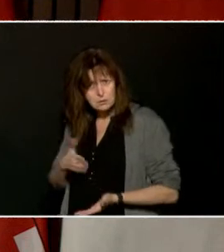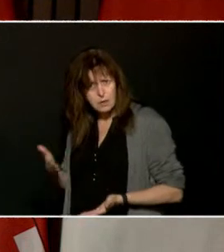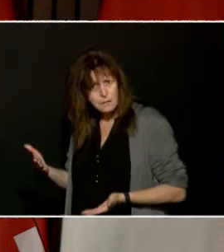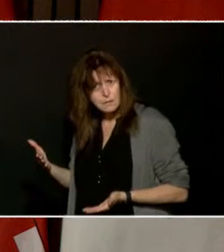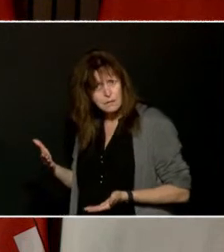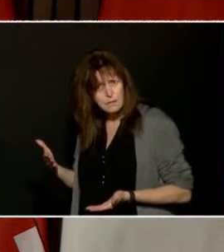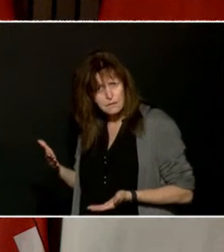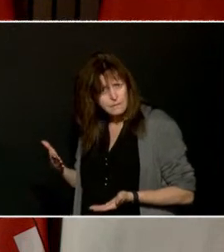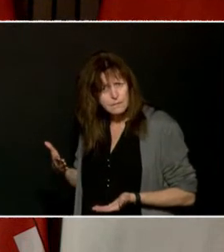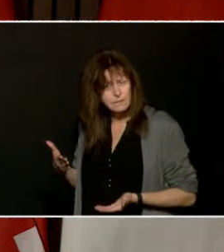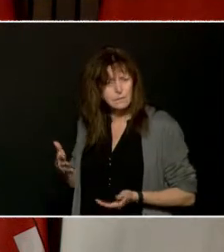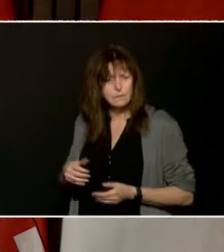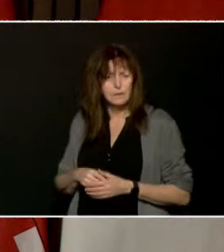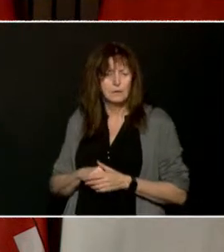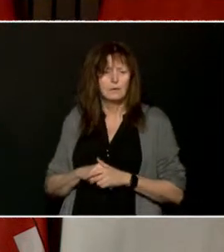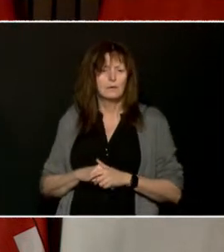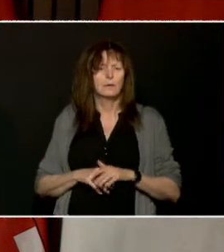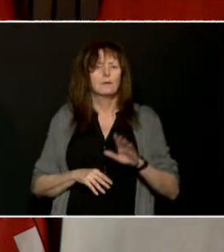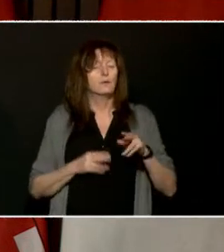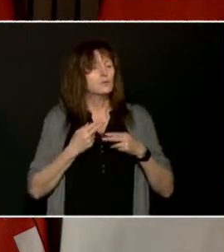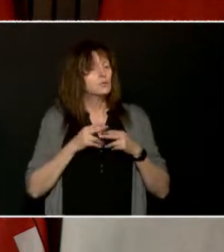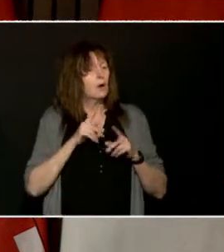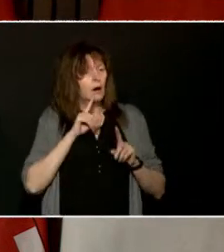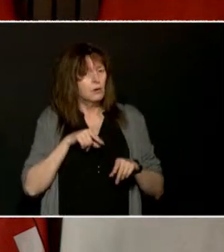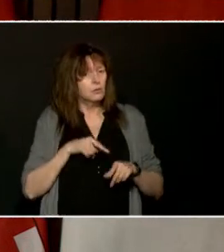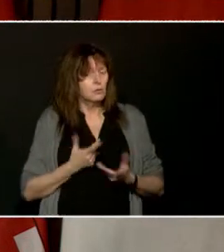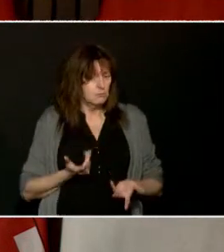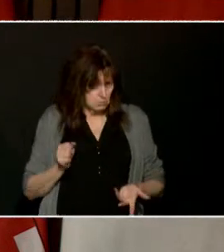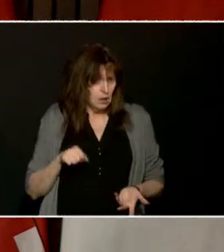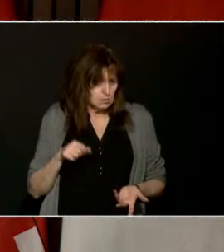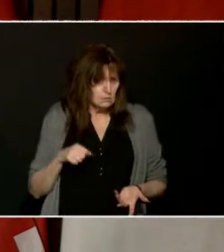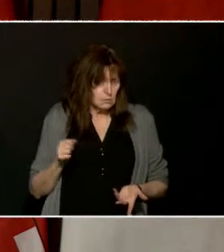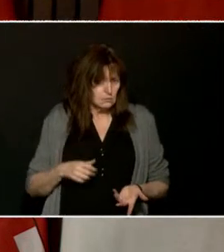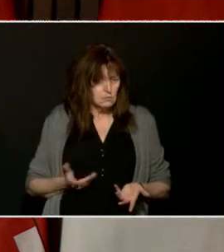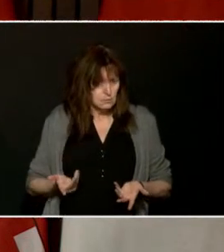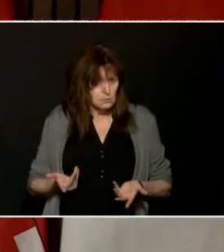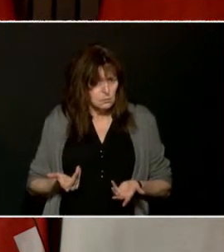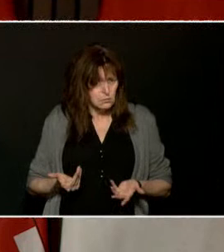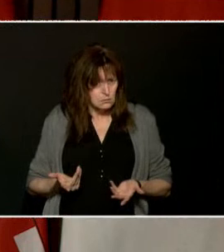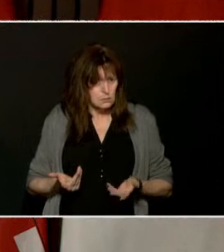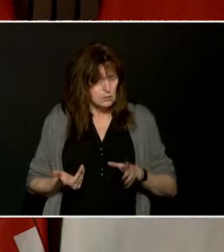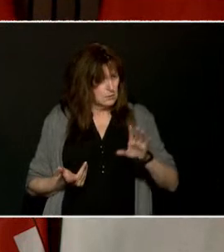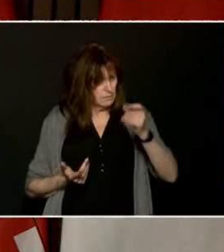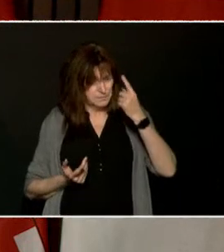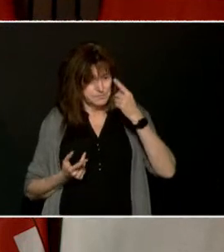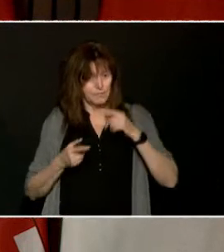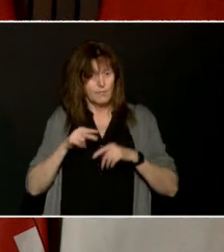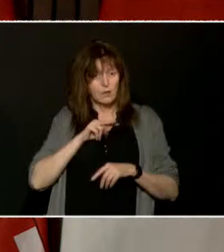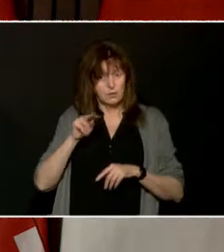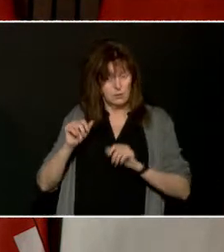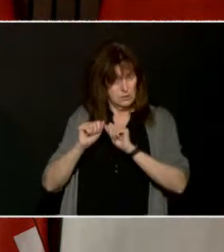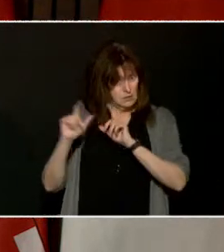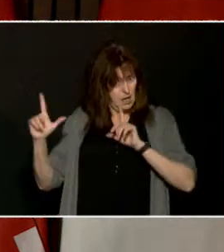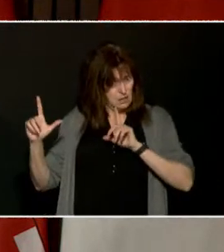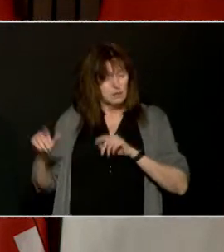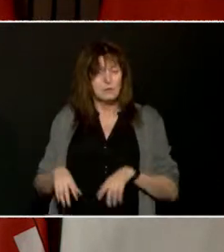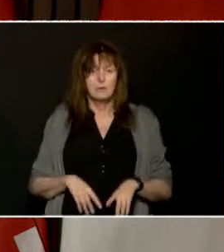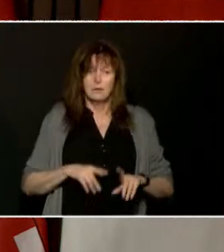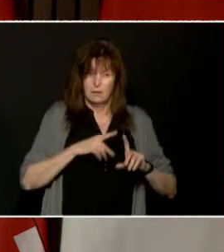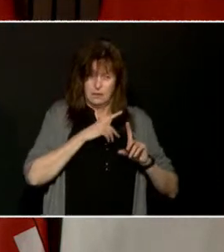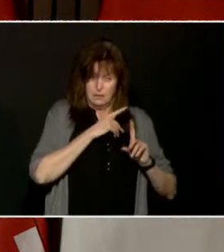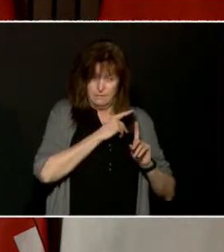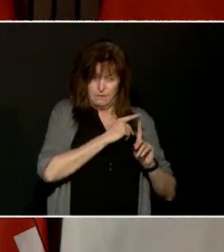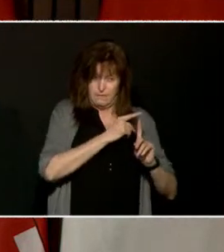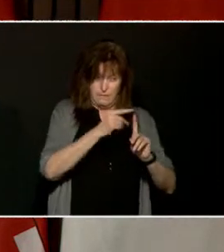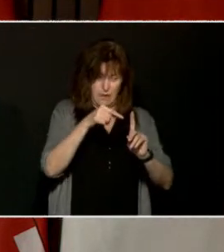So short answer is yes. I mean, what you see, though, here is that every time that we've been able to vaccinate heavily within a population, you've had a payoff. And a good example